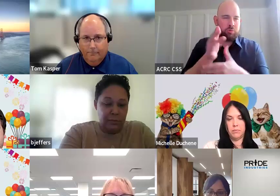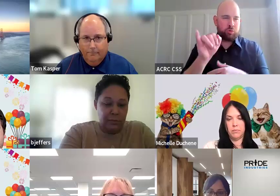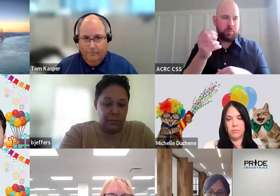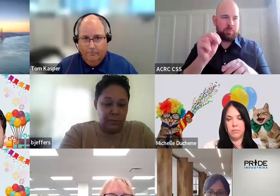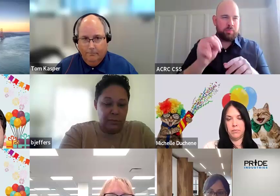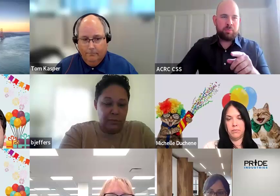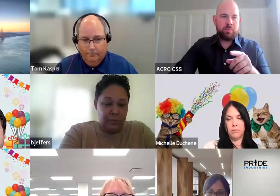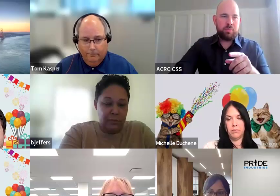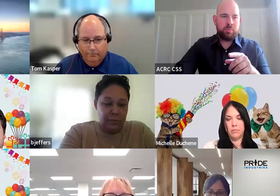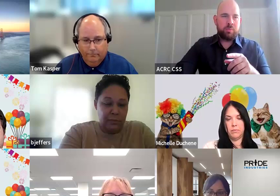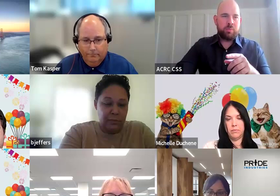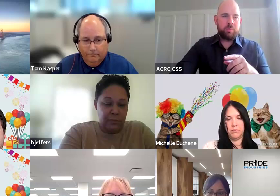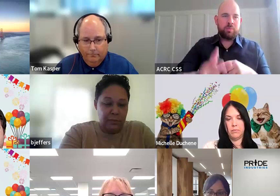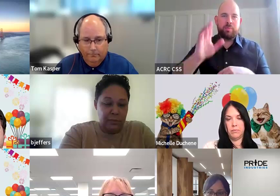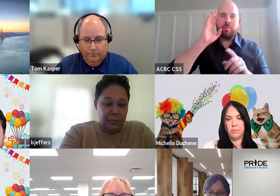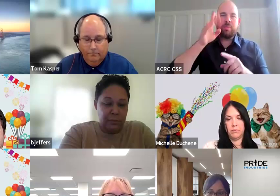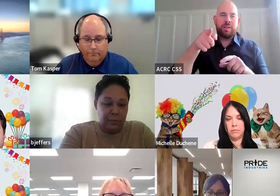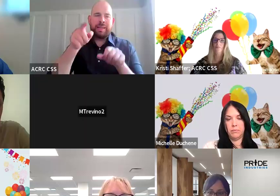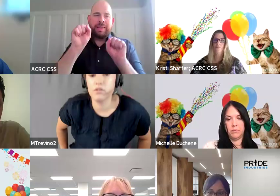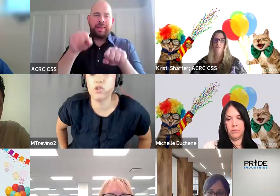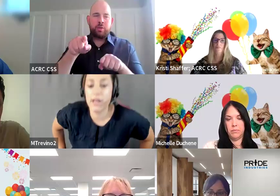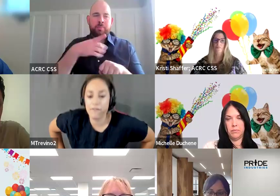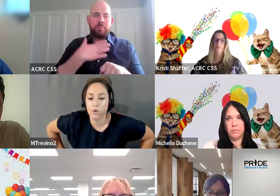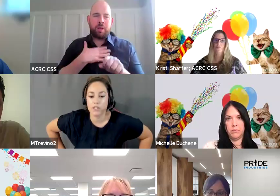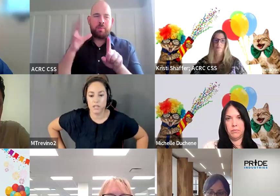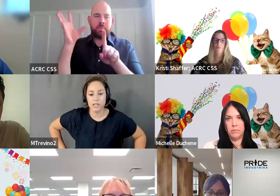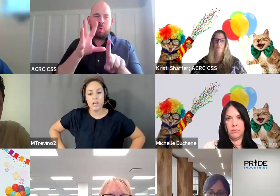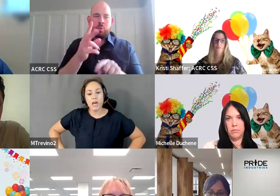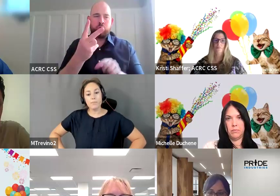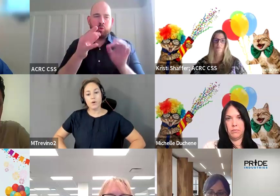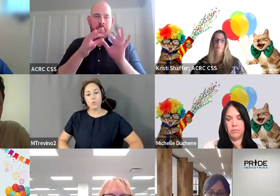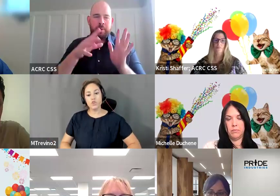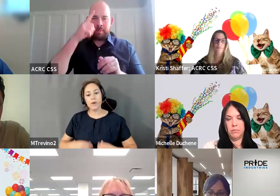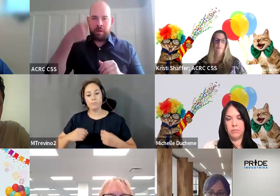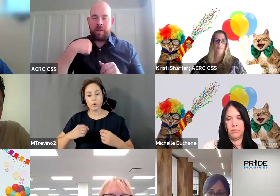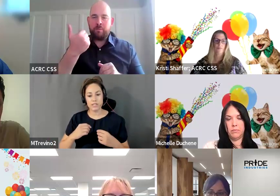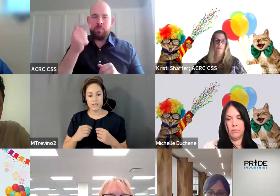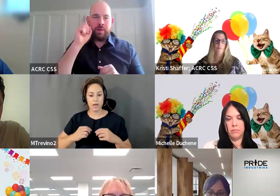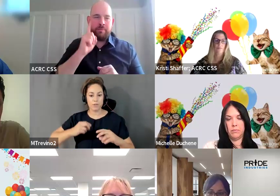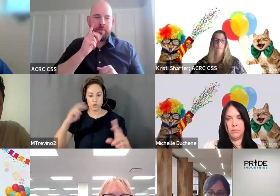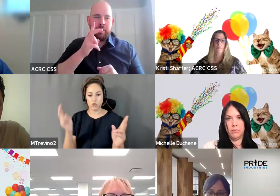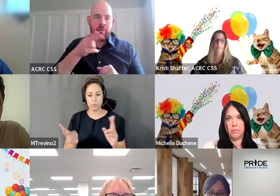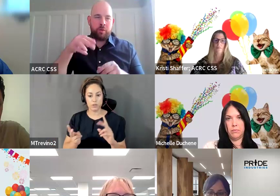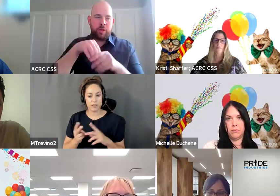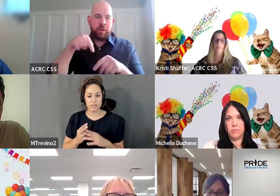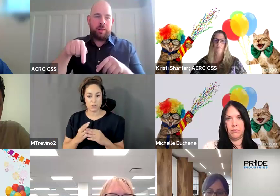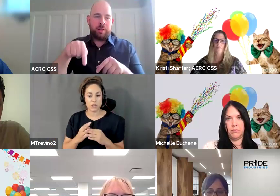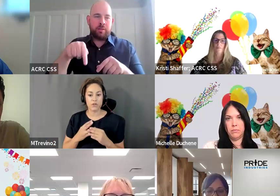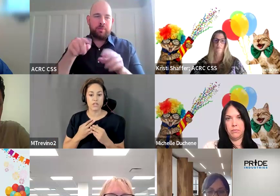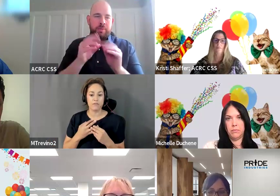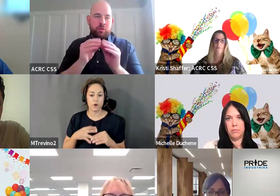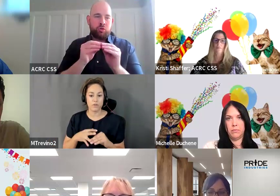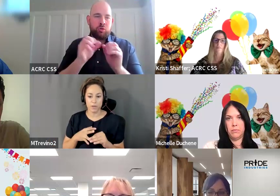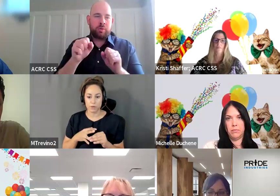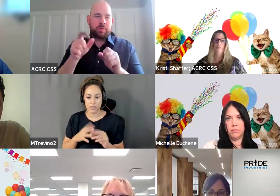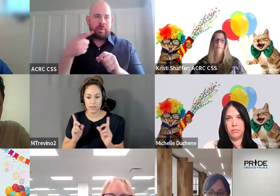Excellent. Jordan, I made you a co-host if you wanted to Sorry, share anything for the John, I have a oh, question. Would yep. you mind posting the two interpreters, because there's